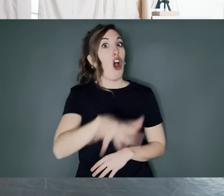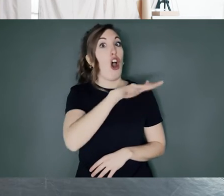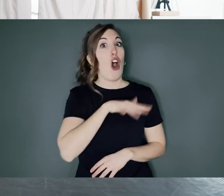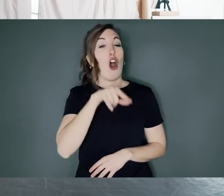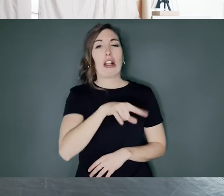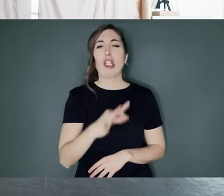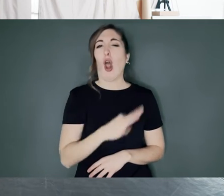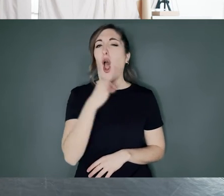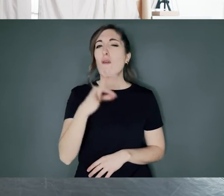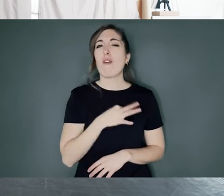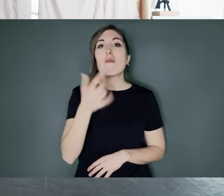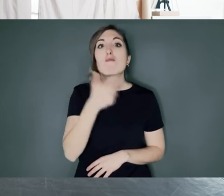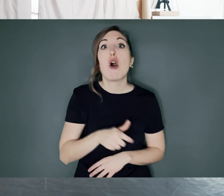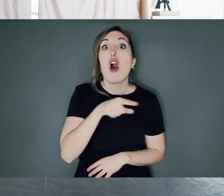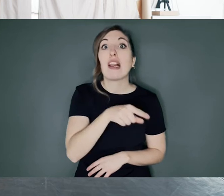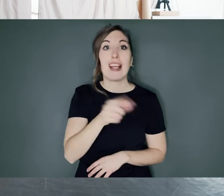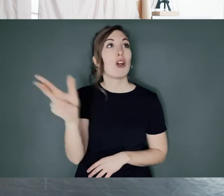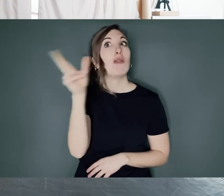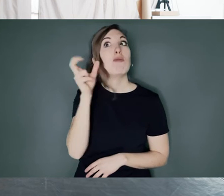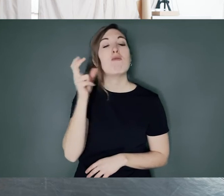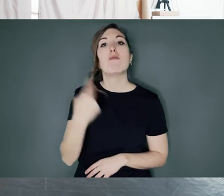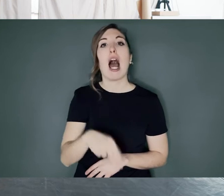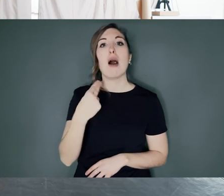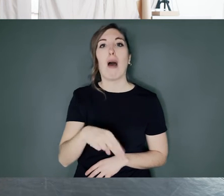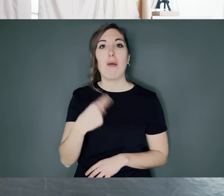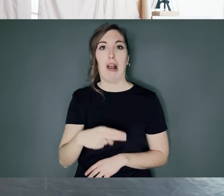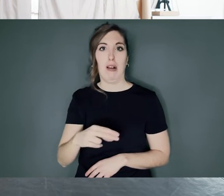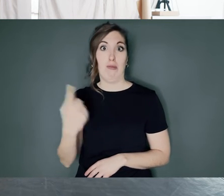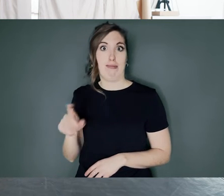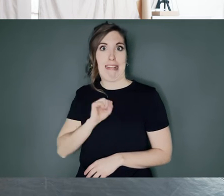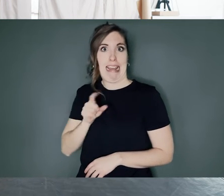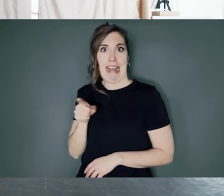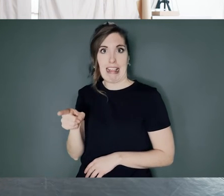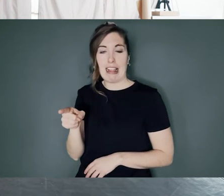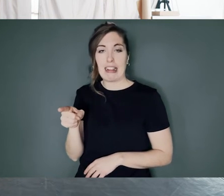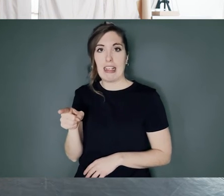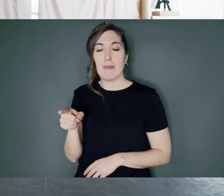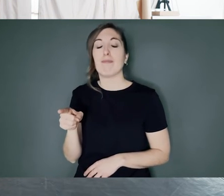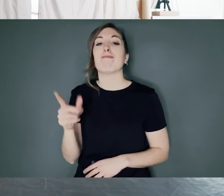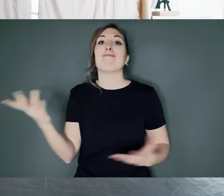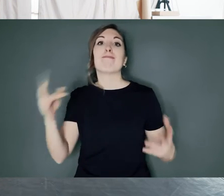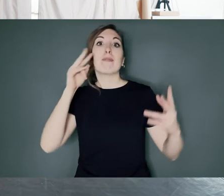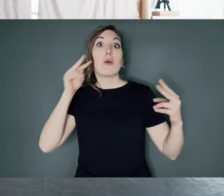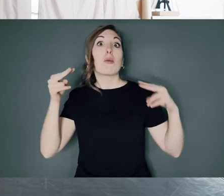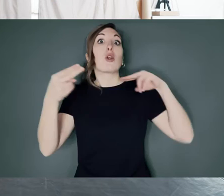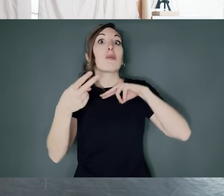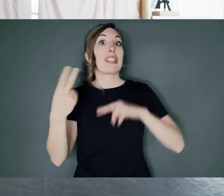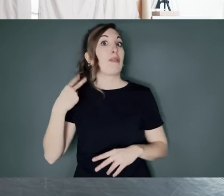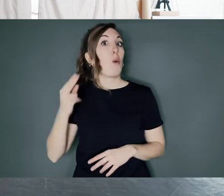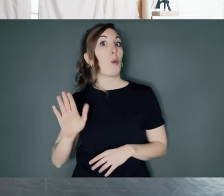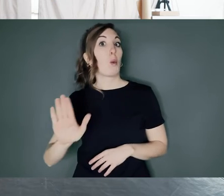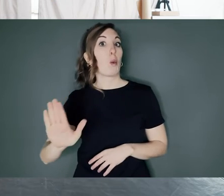how deaf people's sort of suffering, if you like, is linked to not being able to access